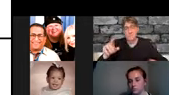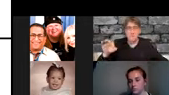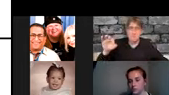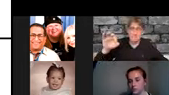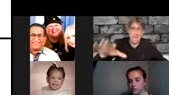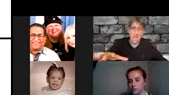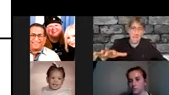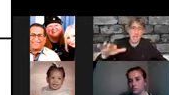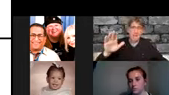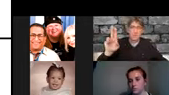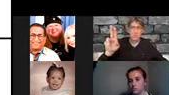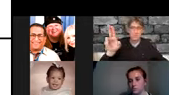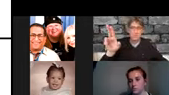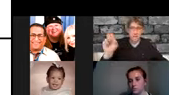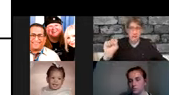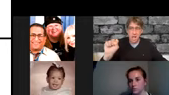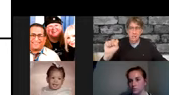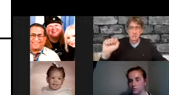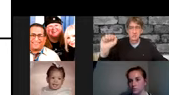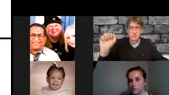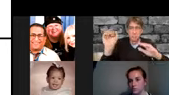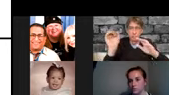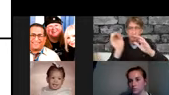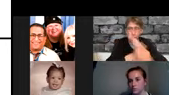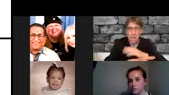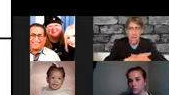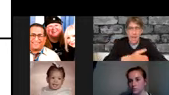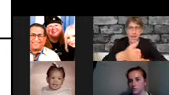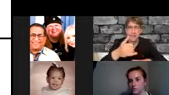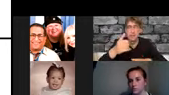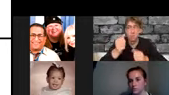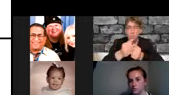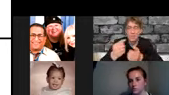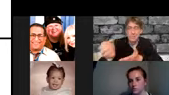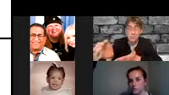fare, train fare, with change,